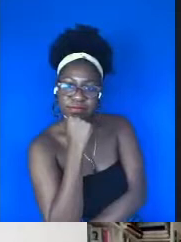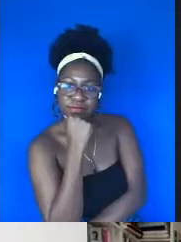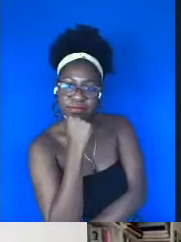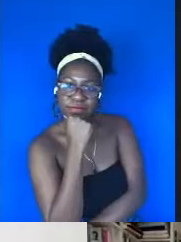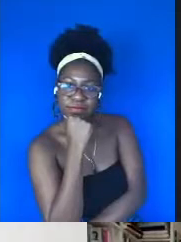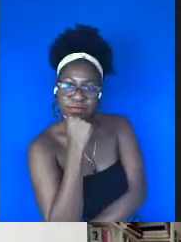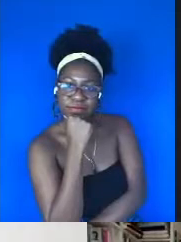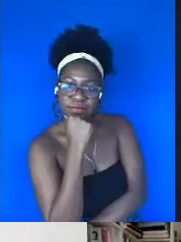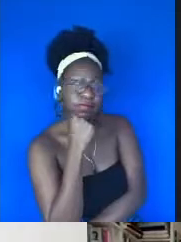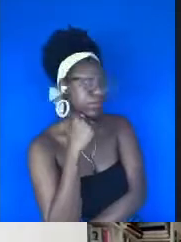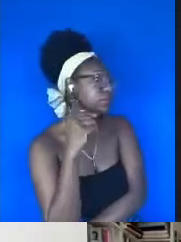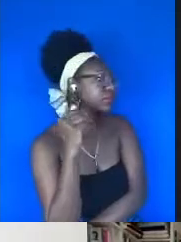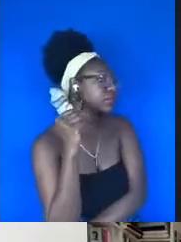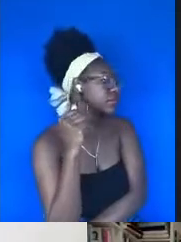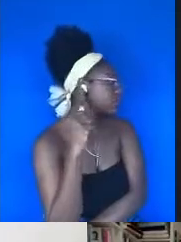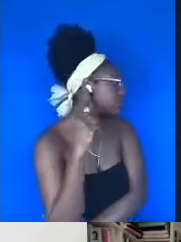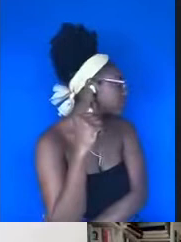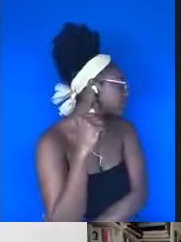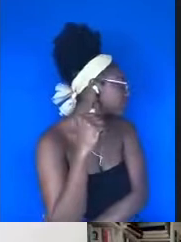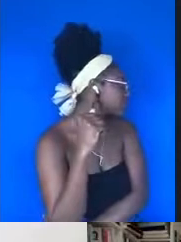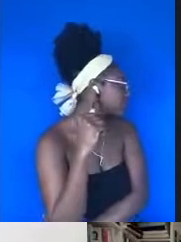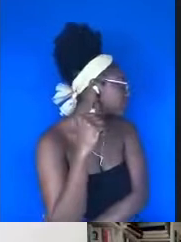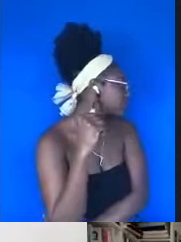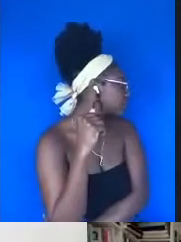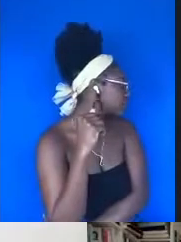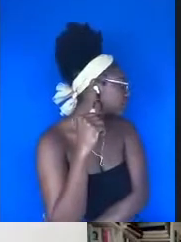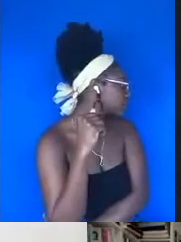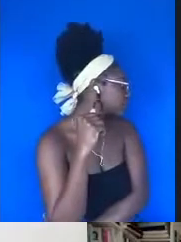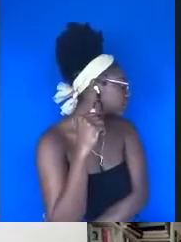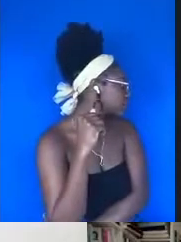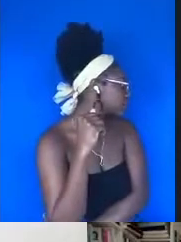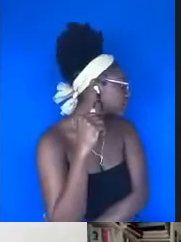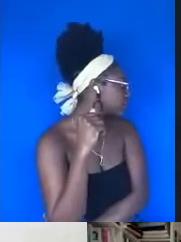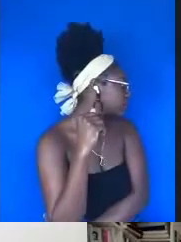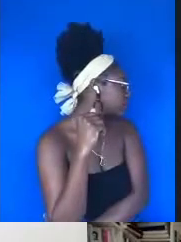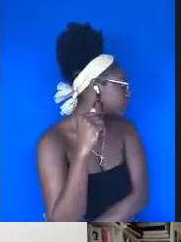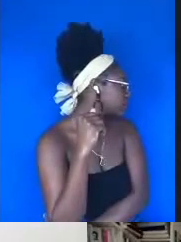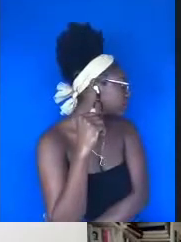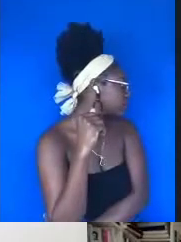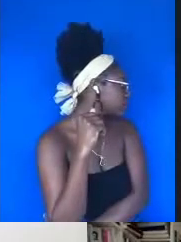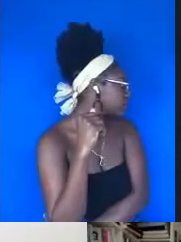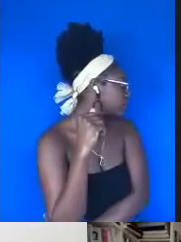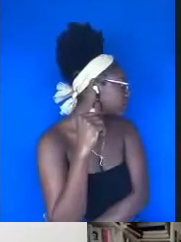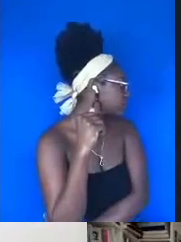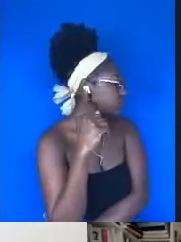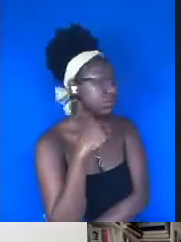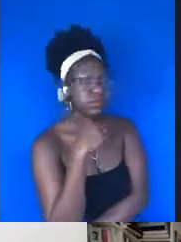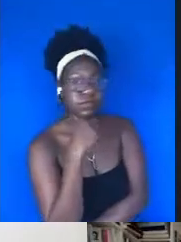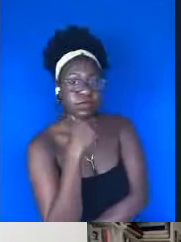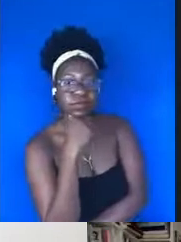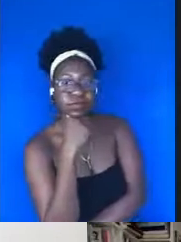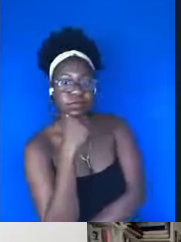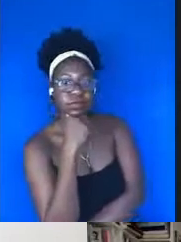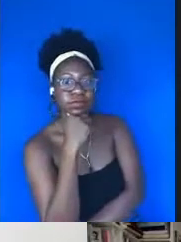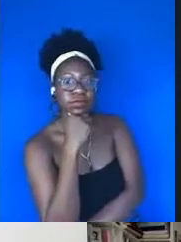about worshiping the woman who carries the children. There's the oldest cult figure in Africa that was ever found is of a woman